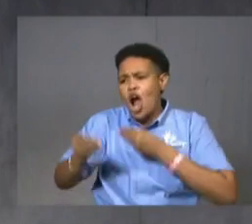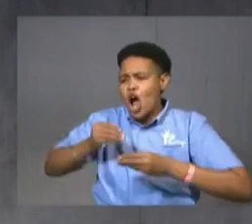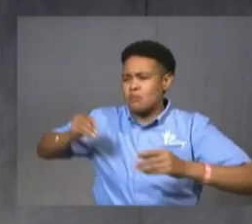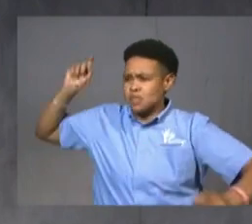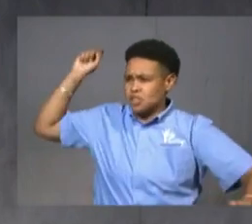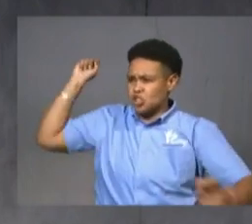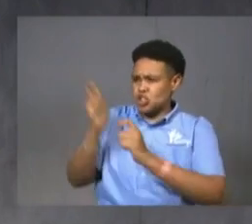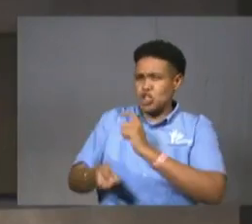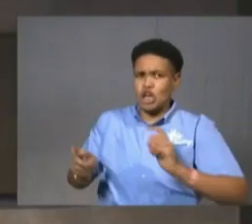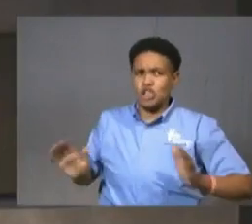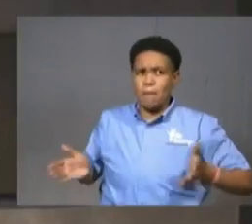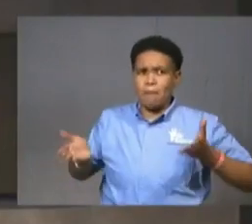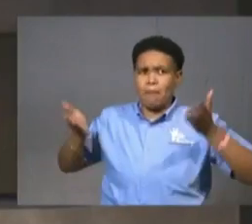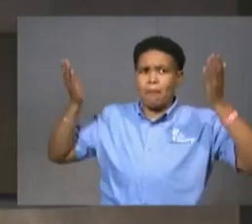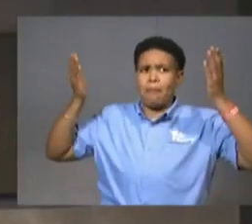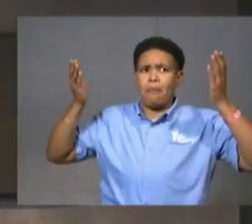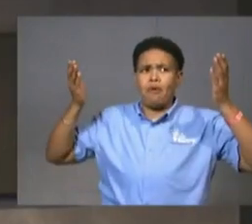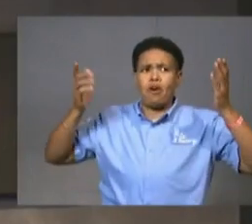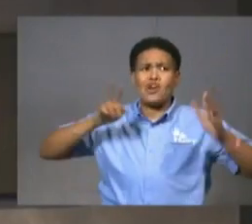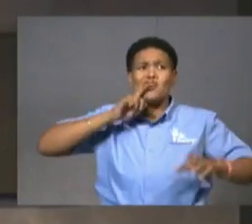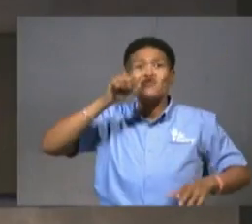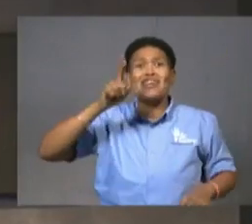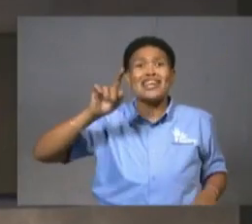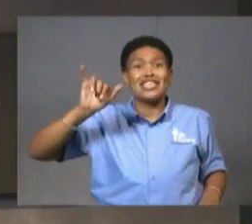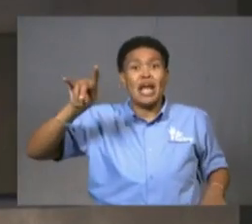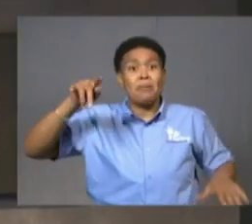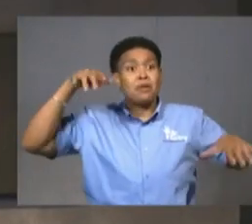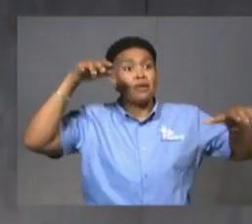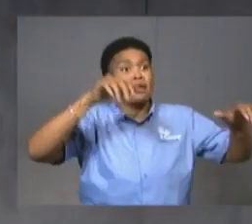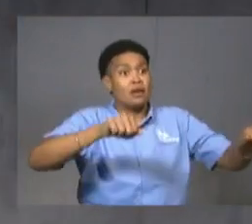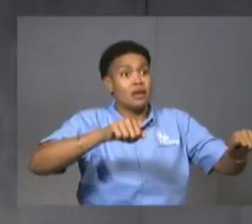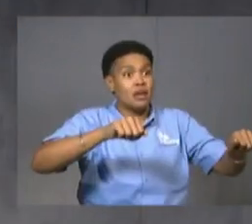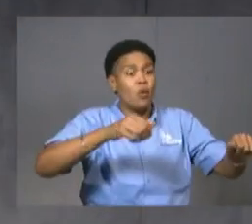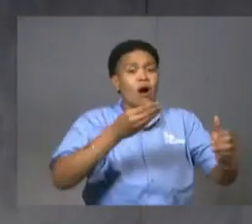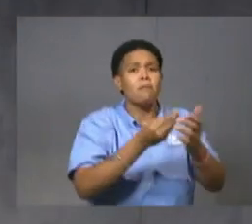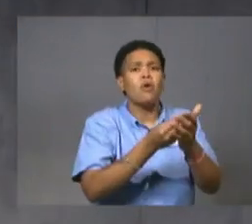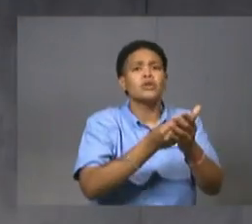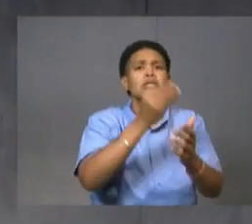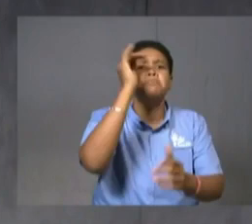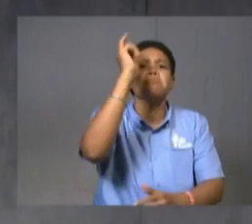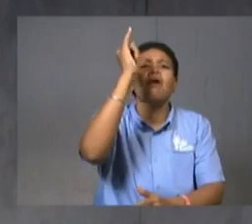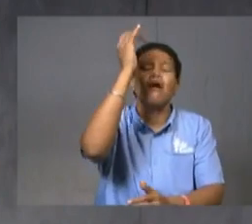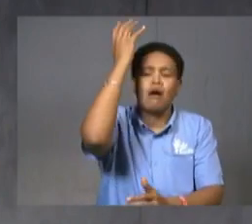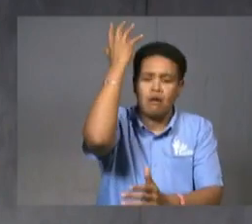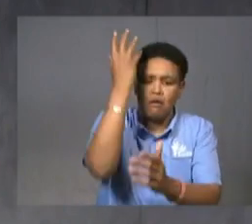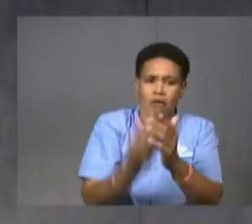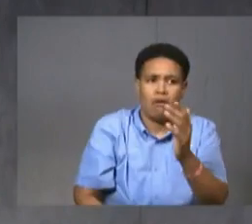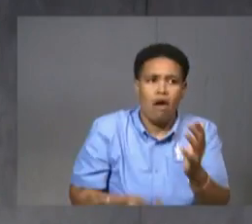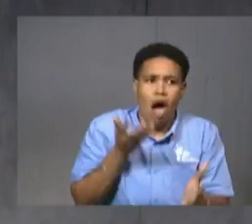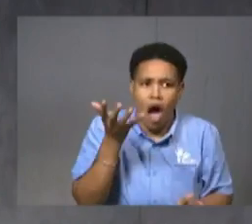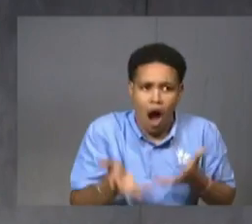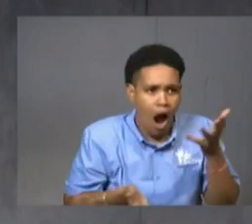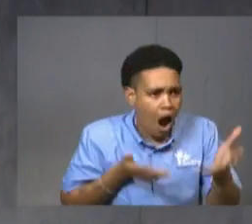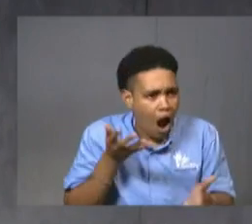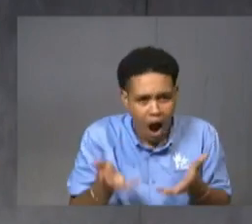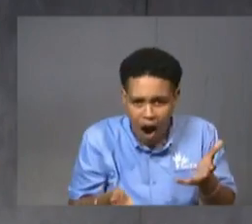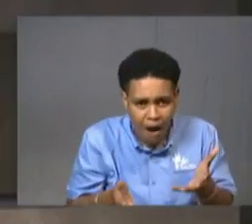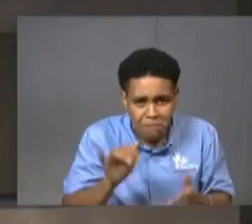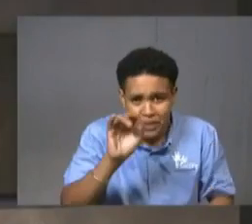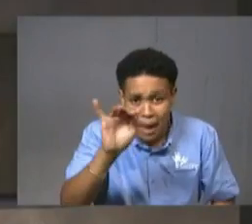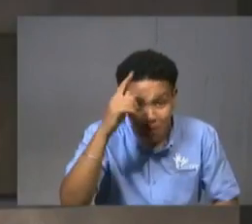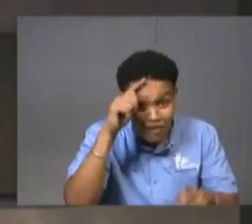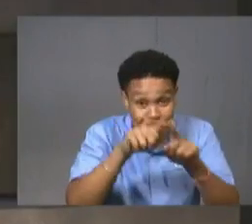around. It had hit the rocks under the Jamaica Labour Party. The IMF agreement that you took us into, you defaulted